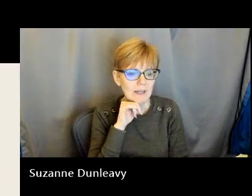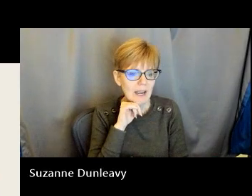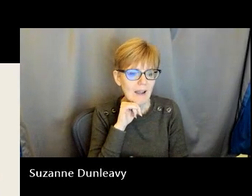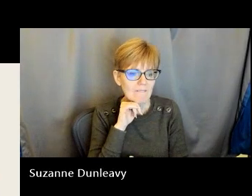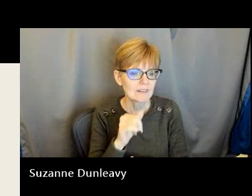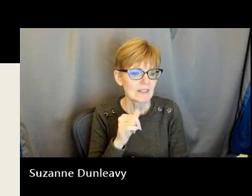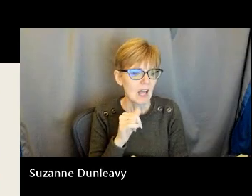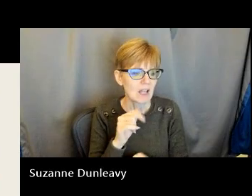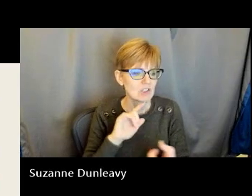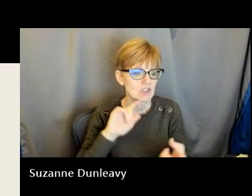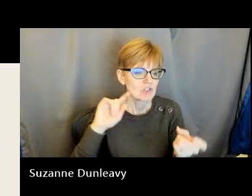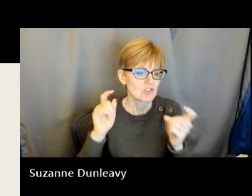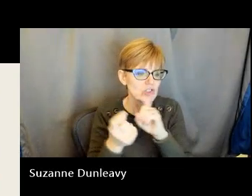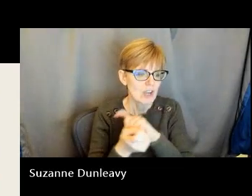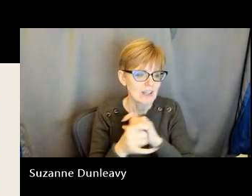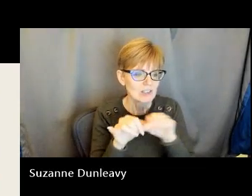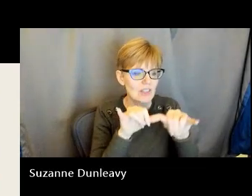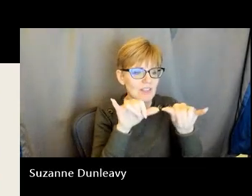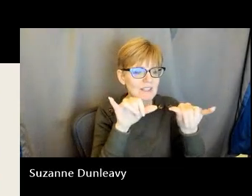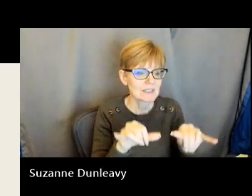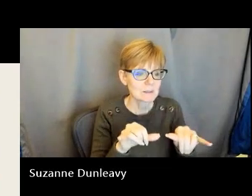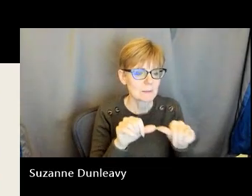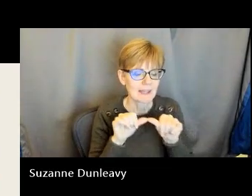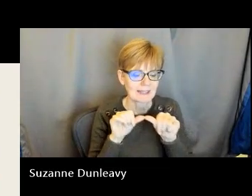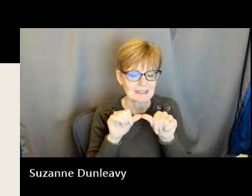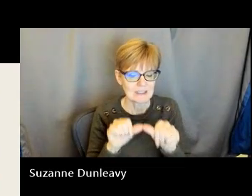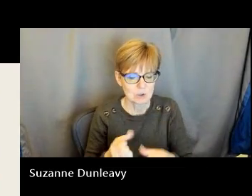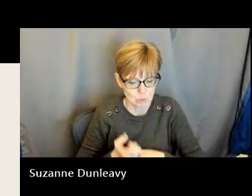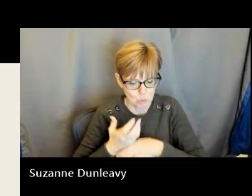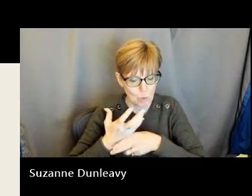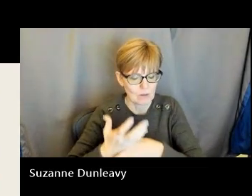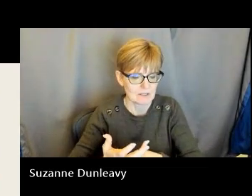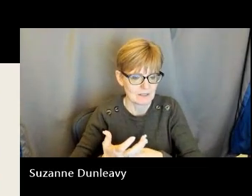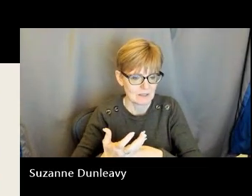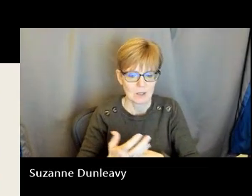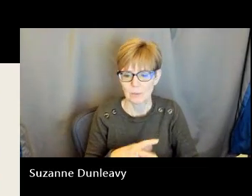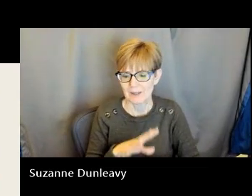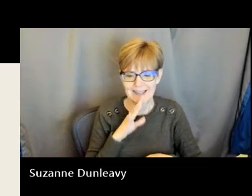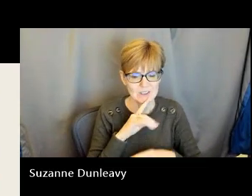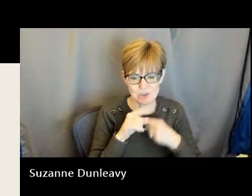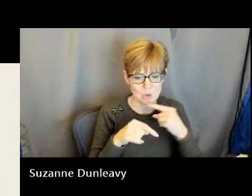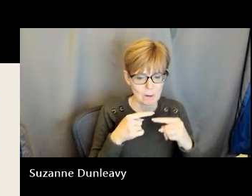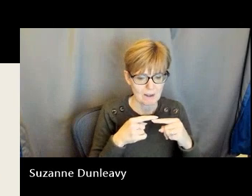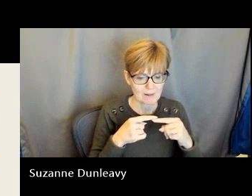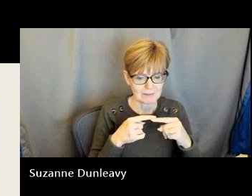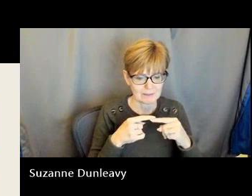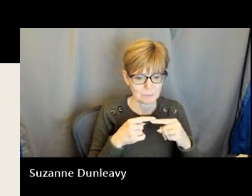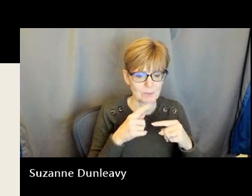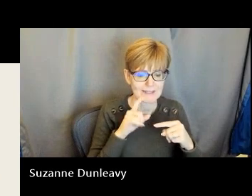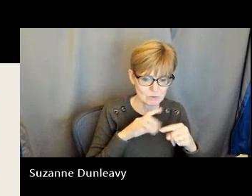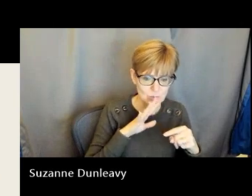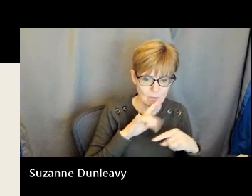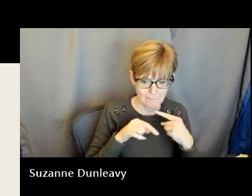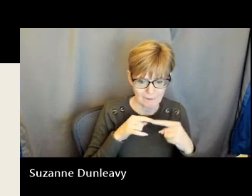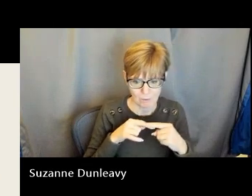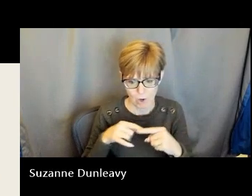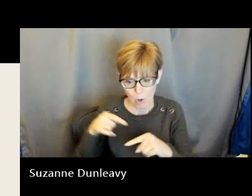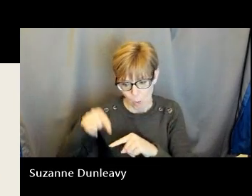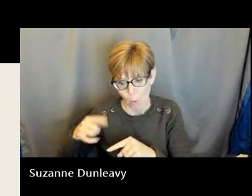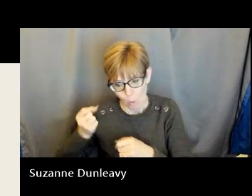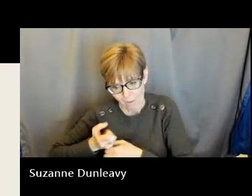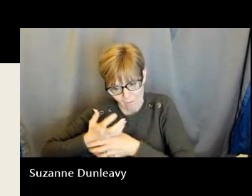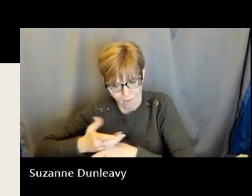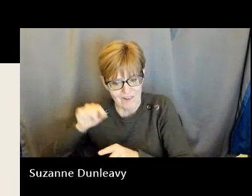to shift from just talking about it to acting on the root cause. And that leads to this fundamental question of